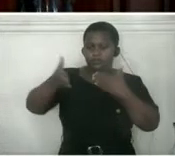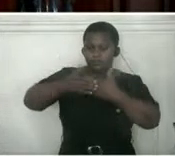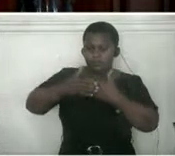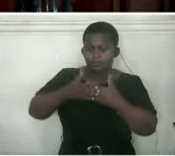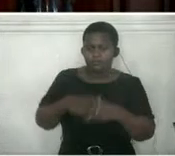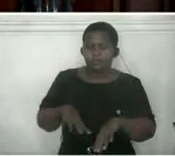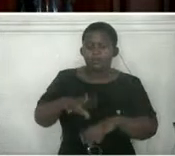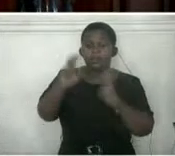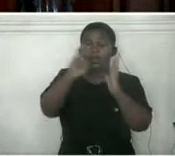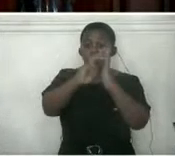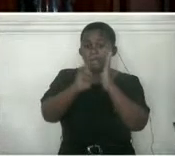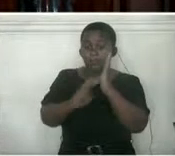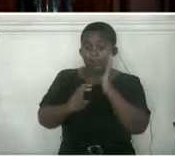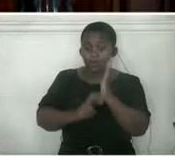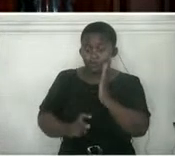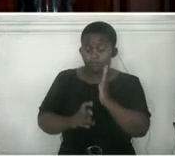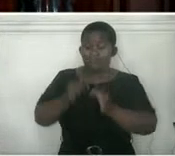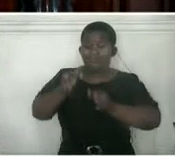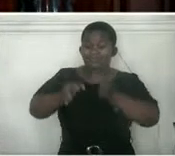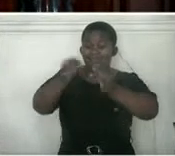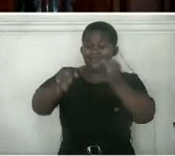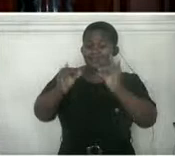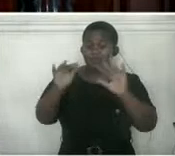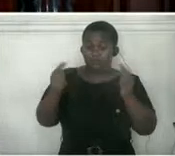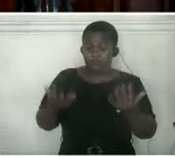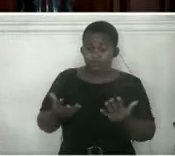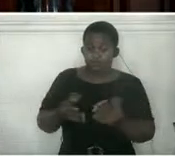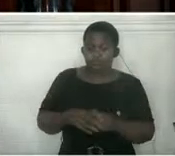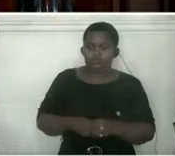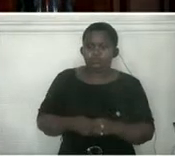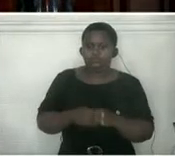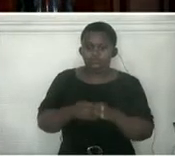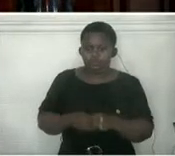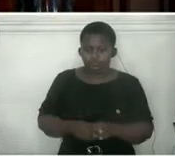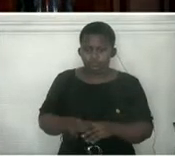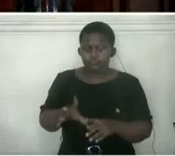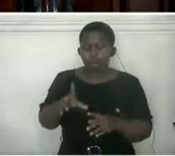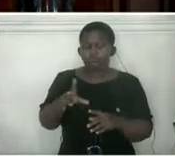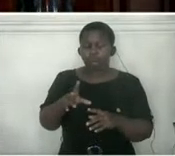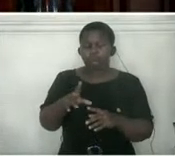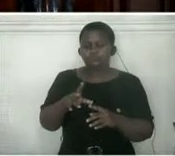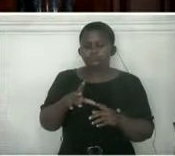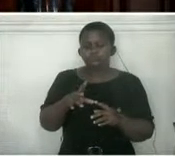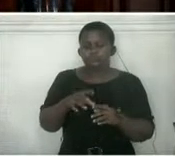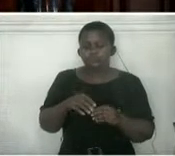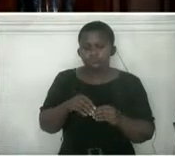for virtual meetings also define the word present as follows.